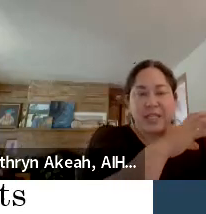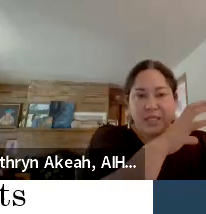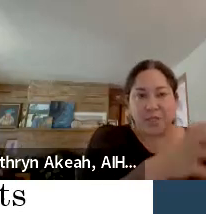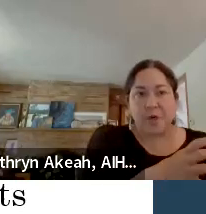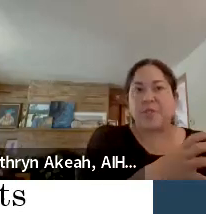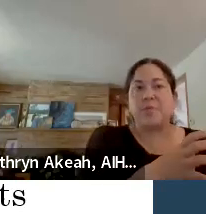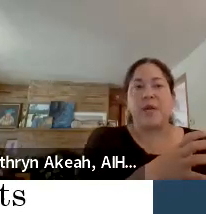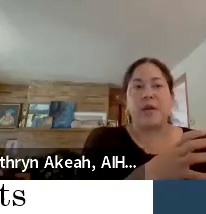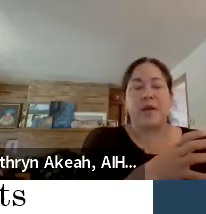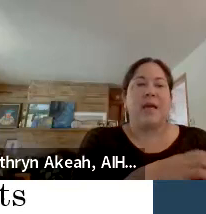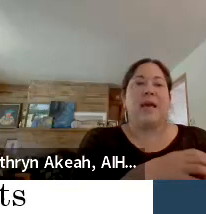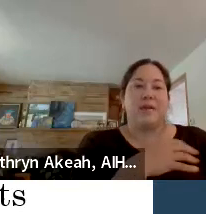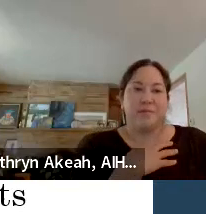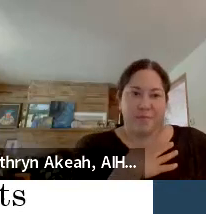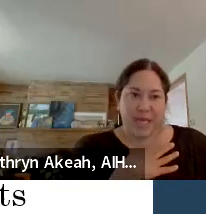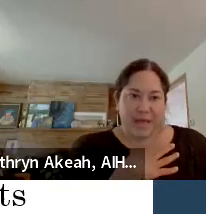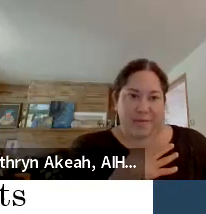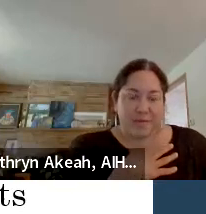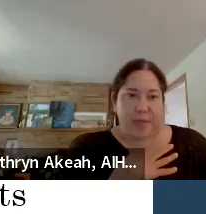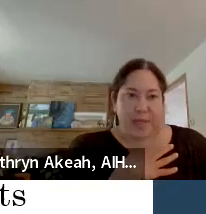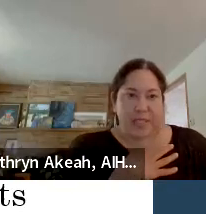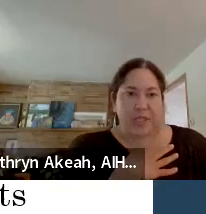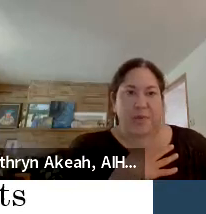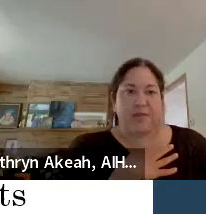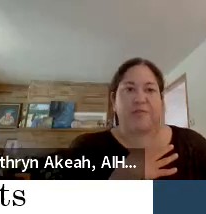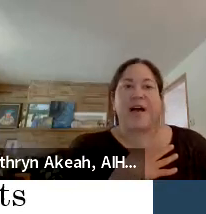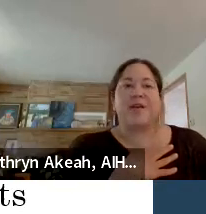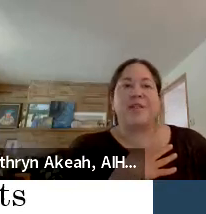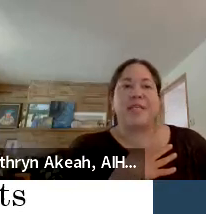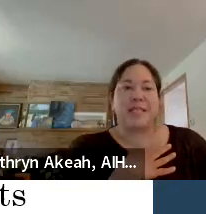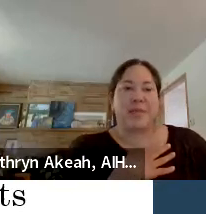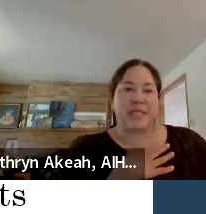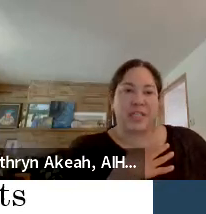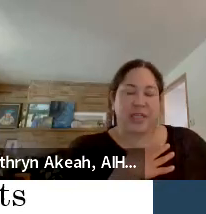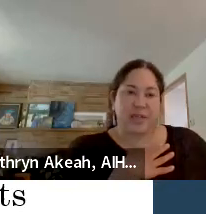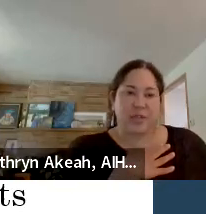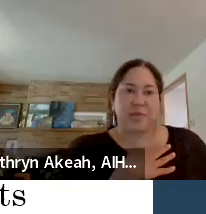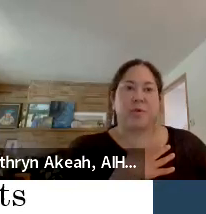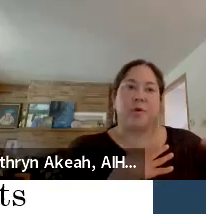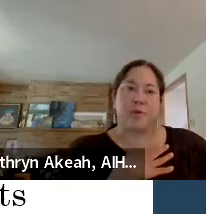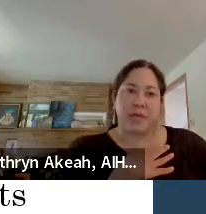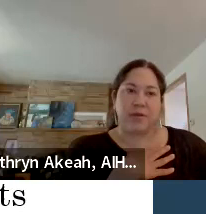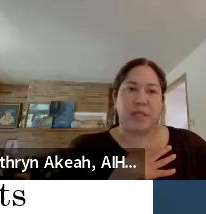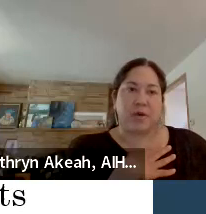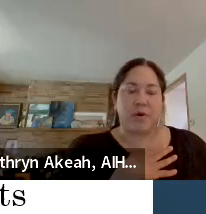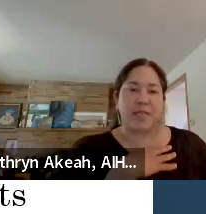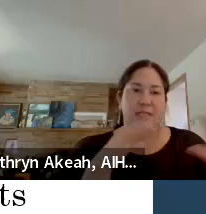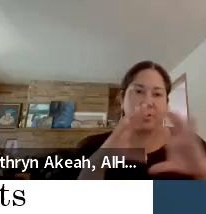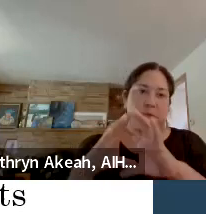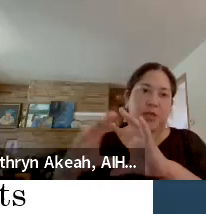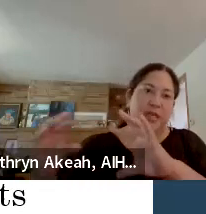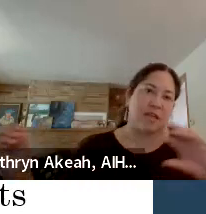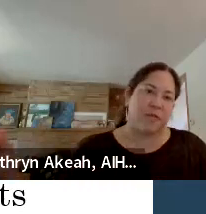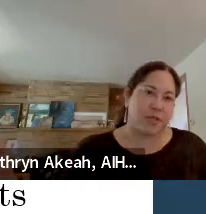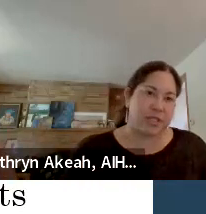somebody's actually needing to go somewhere, and then petitions are being filed and somebody's actually getting into treatment, and we're going, there's a legal process.